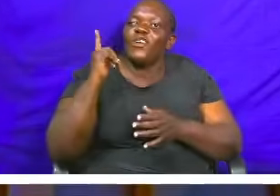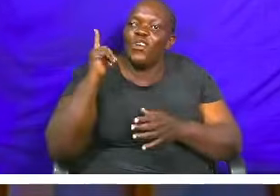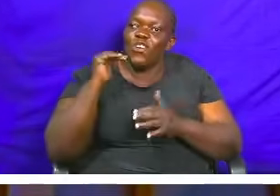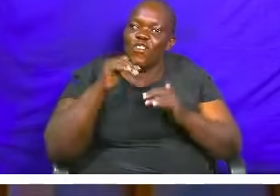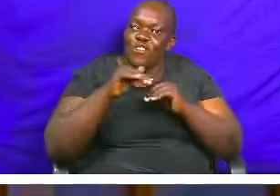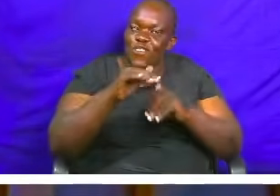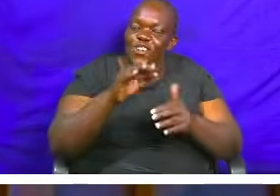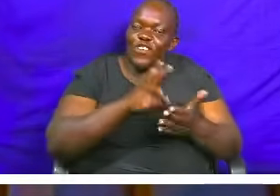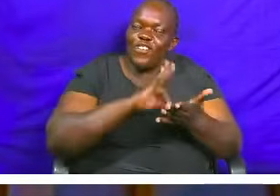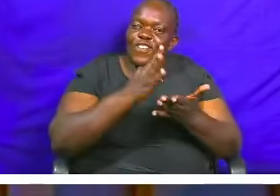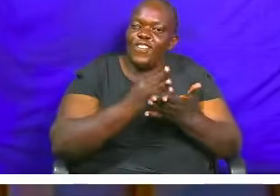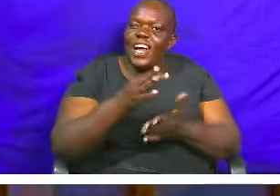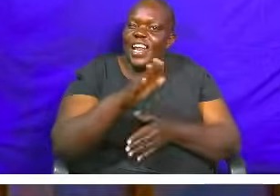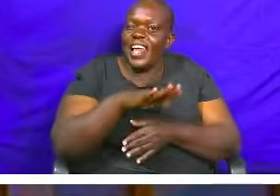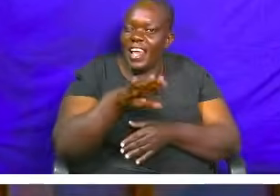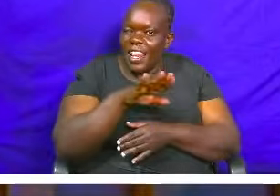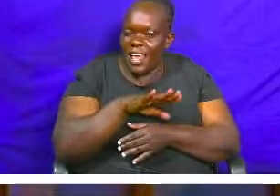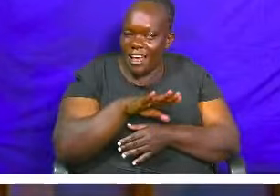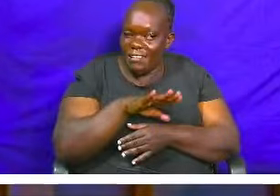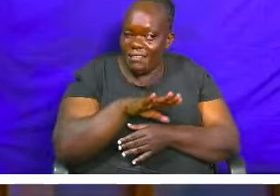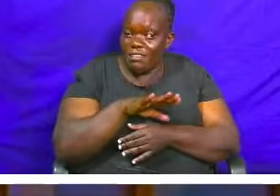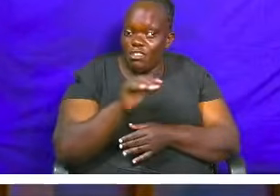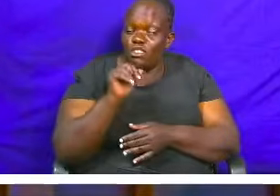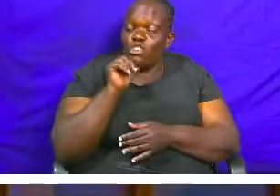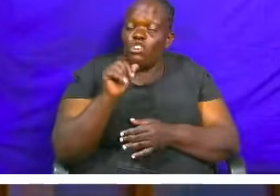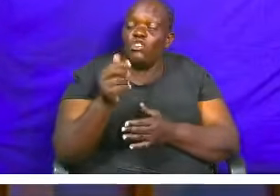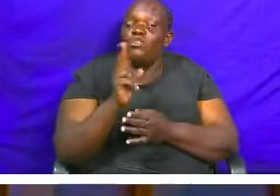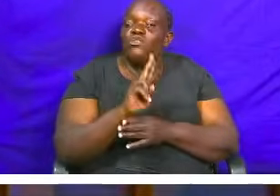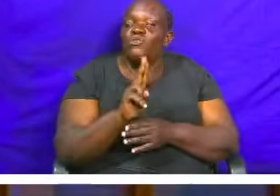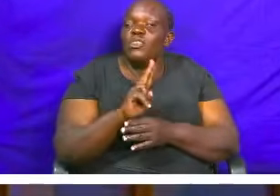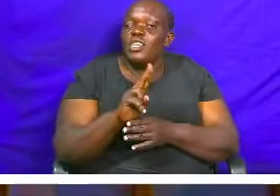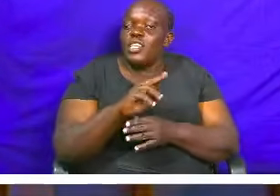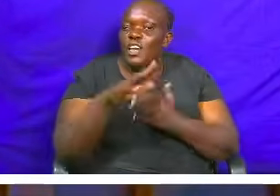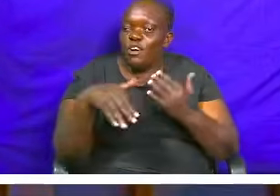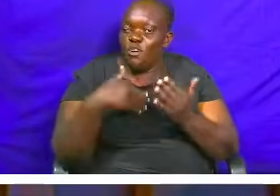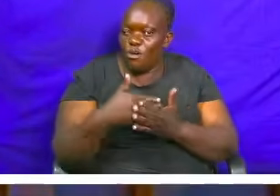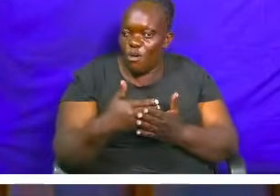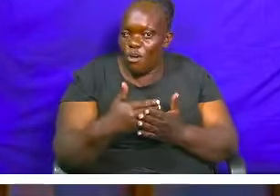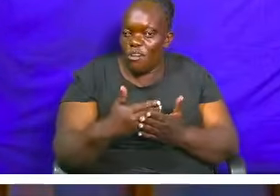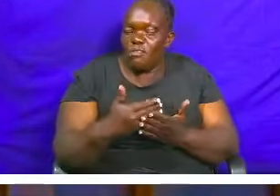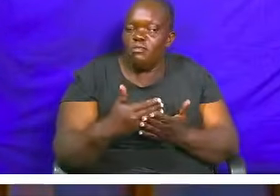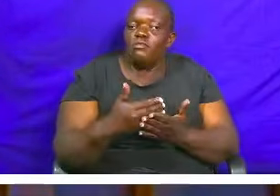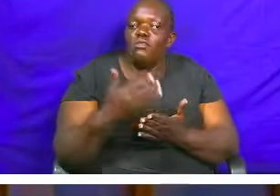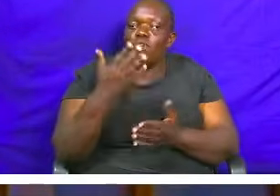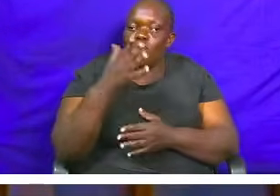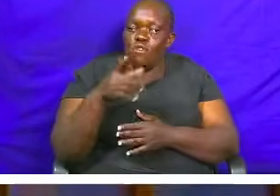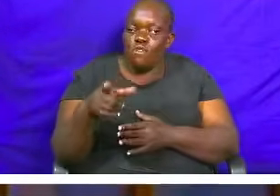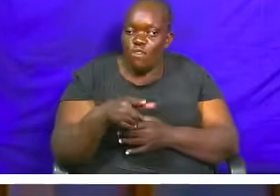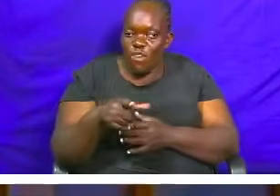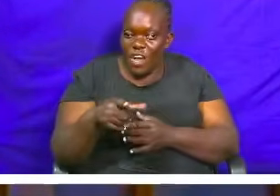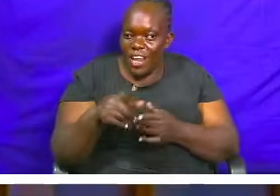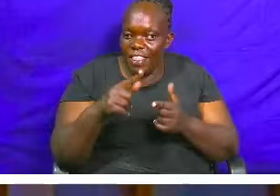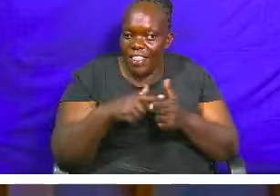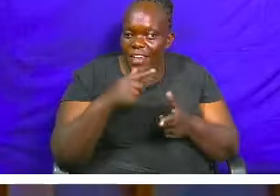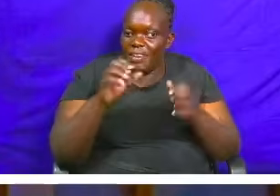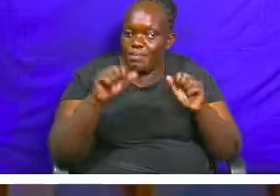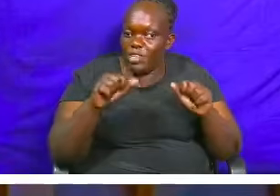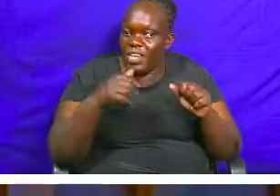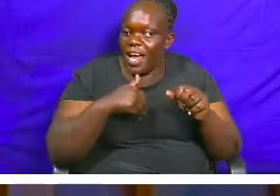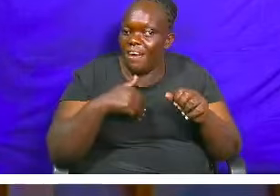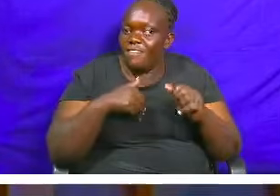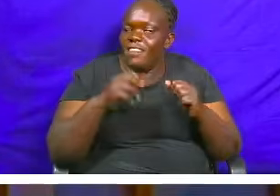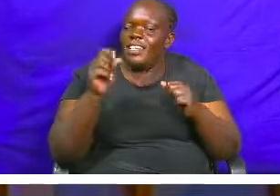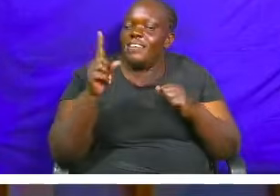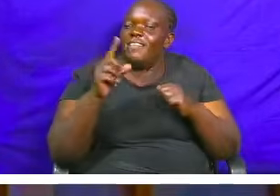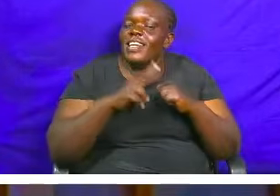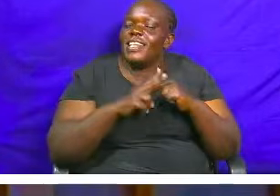funding mechanism for the subsidy. We are not consuming the entire subsidy. You heard yesterday that we could be having about 17